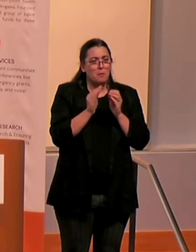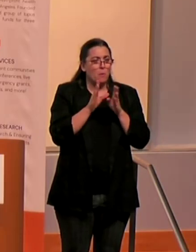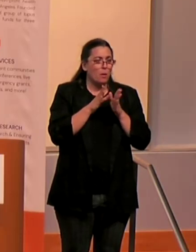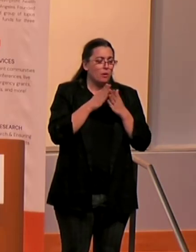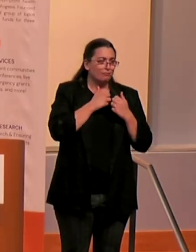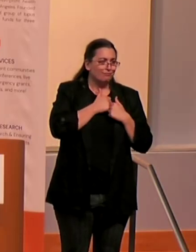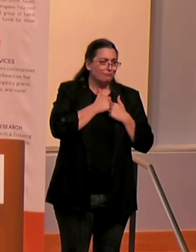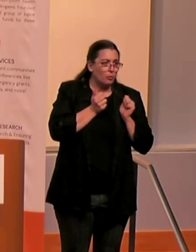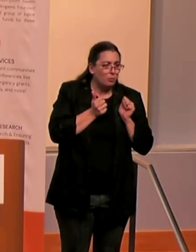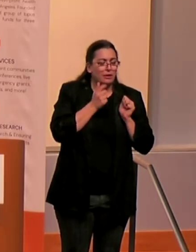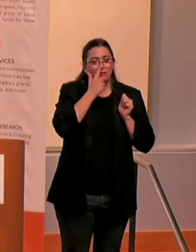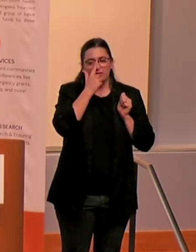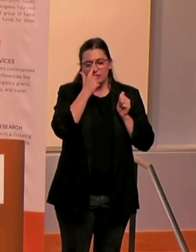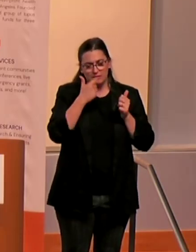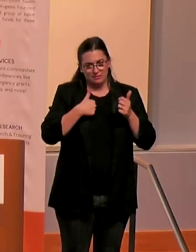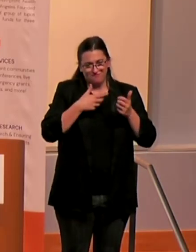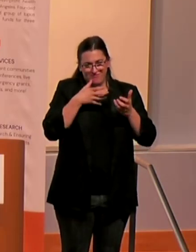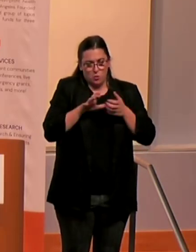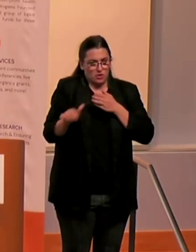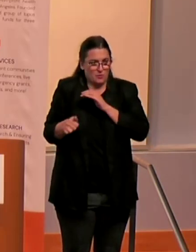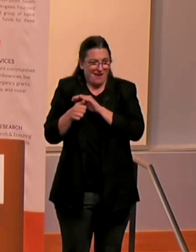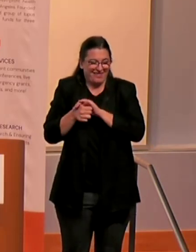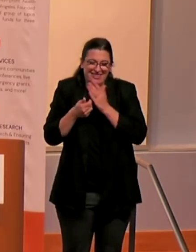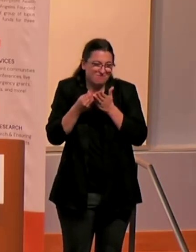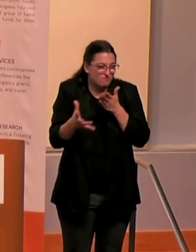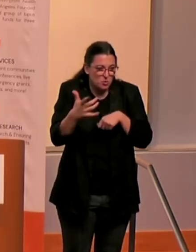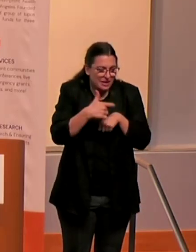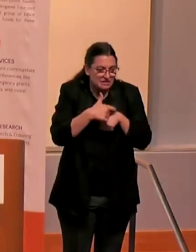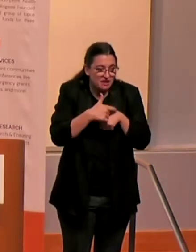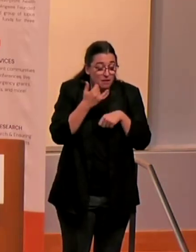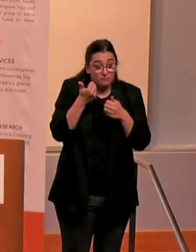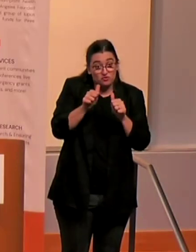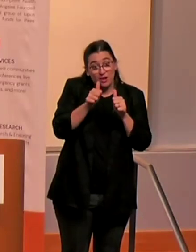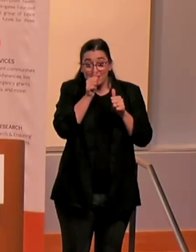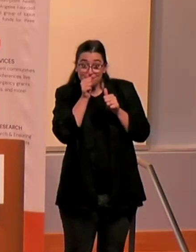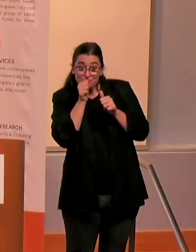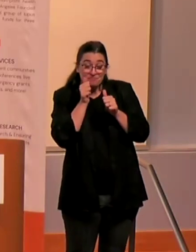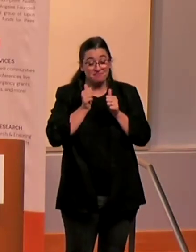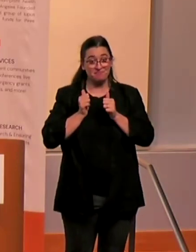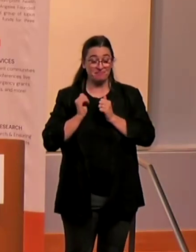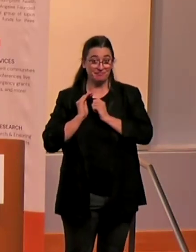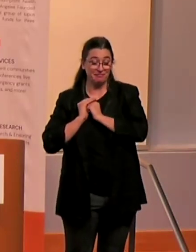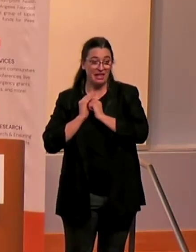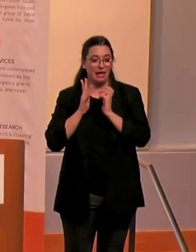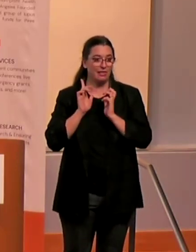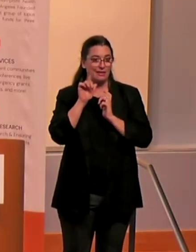beginning, because otherwise it's just a waste of time. If I try and be secretive and then,